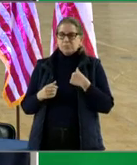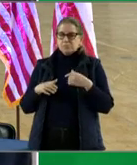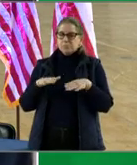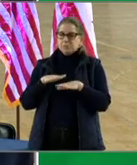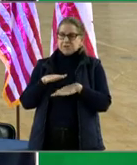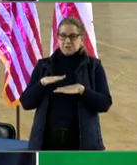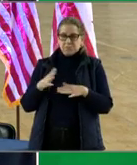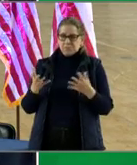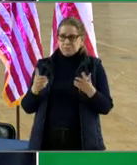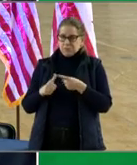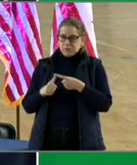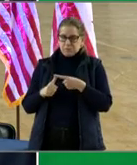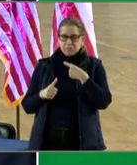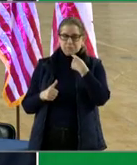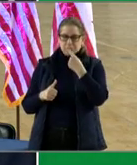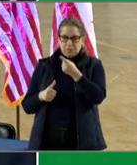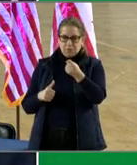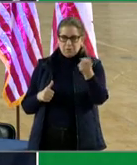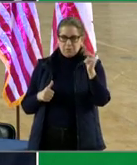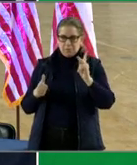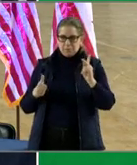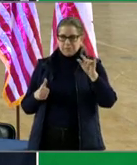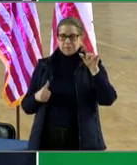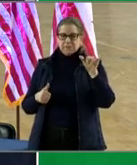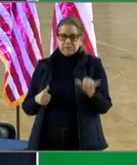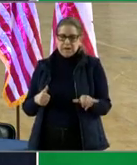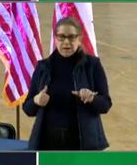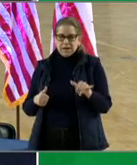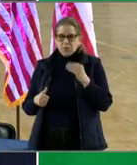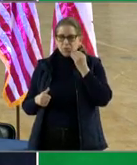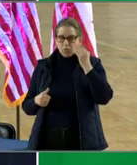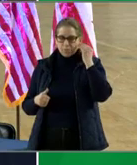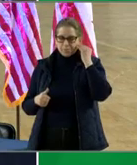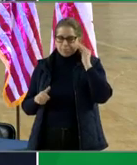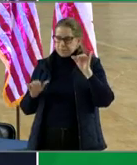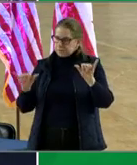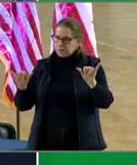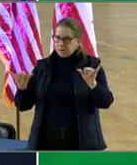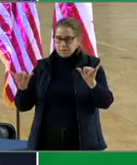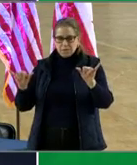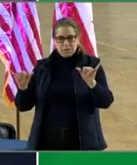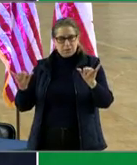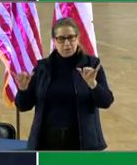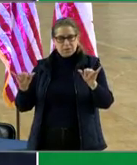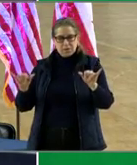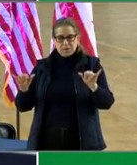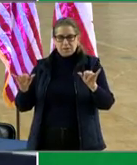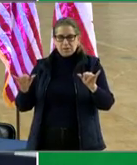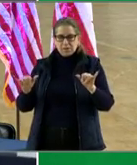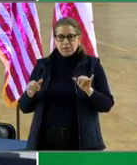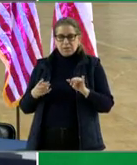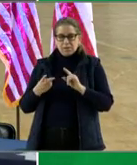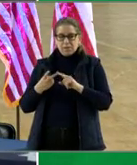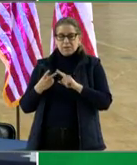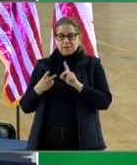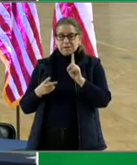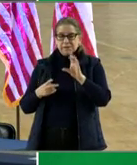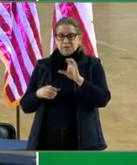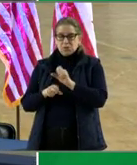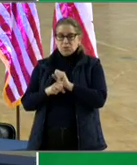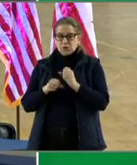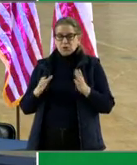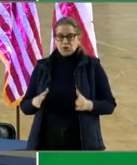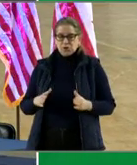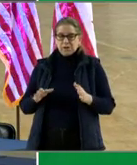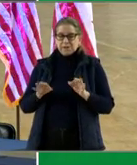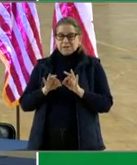we have very definitely characterized workers in D.C. government as essential. Well, more than half of